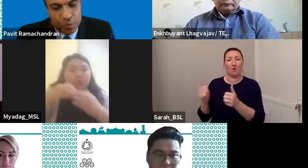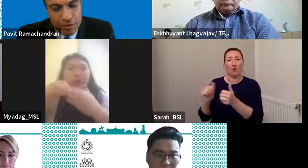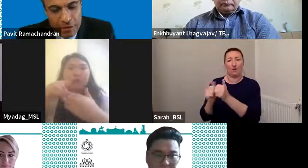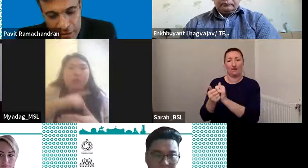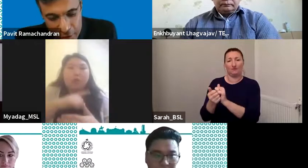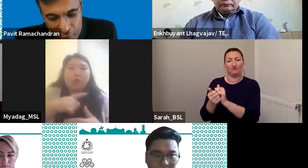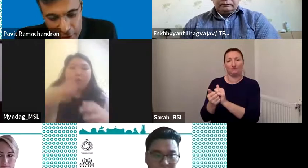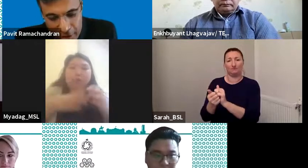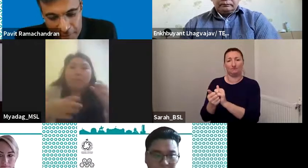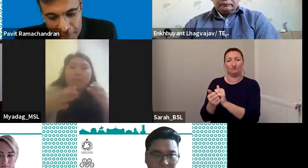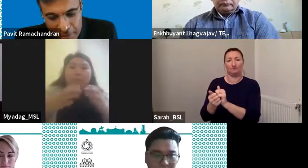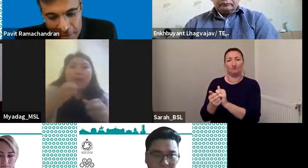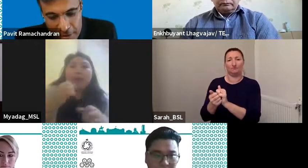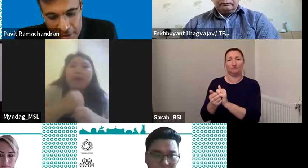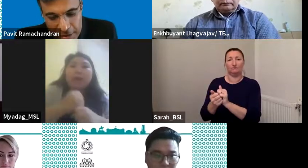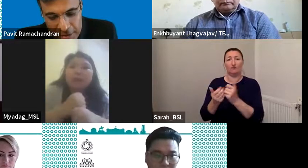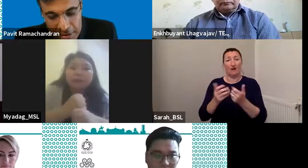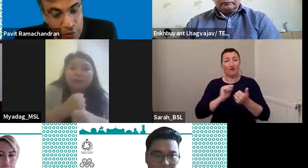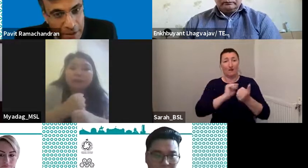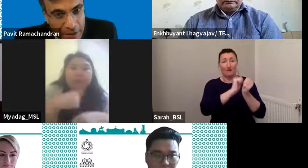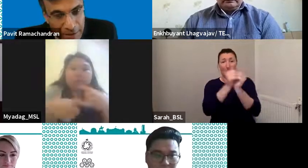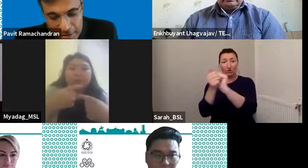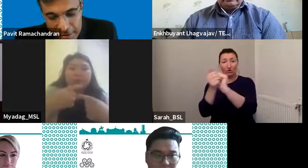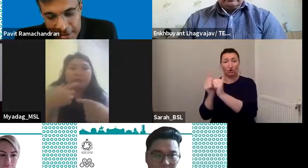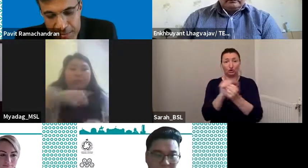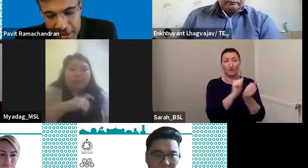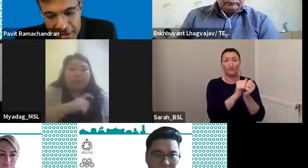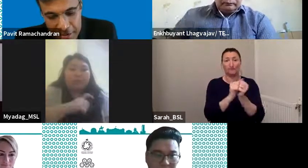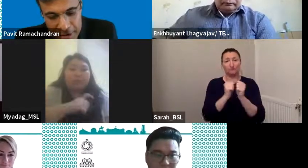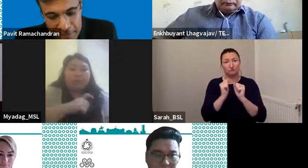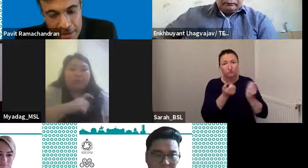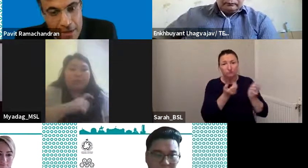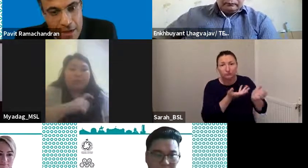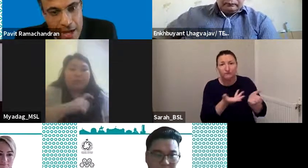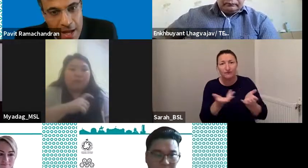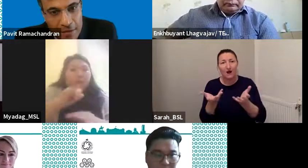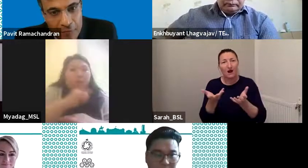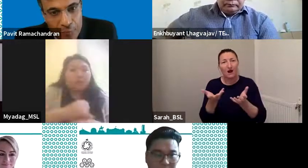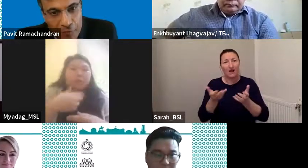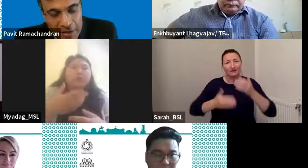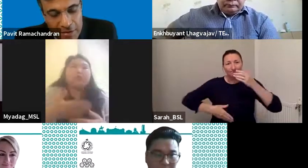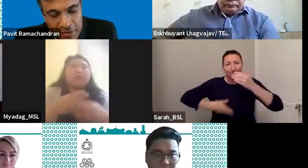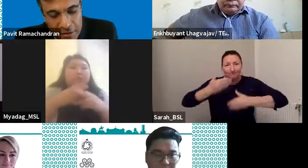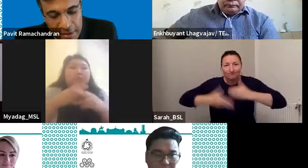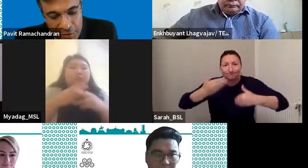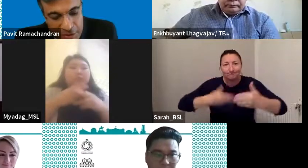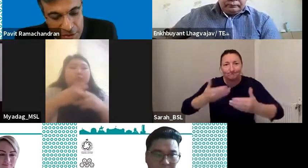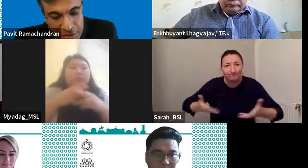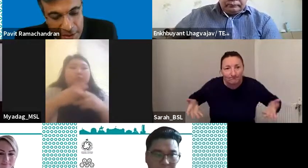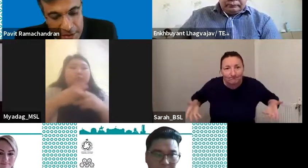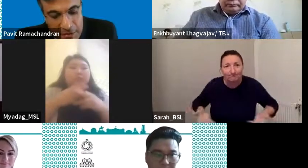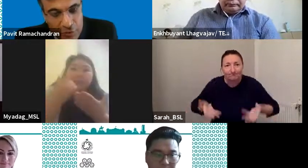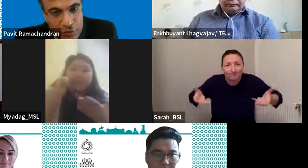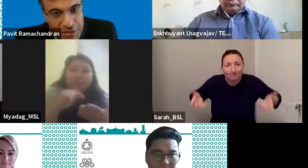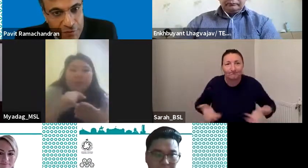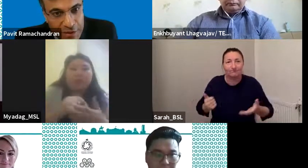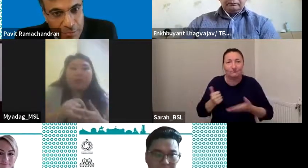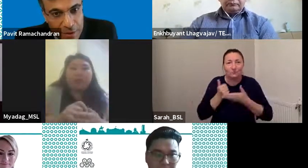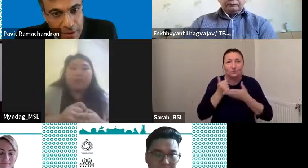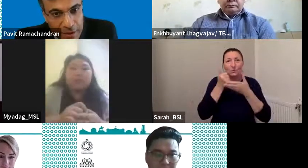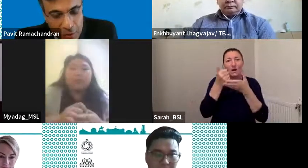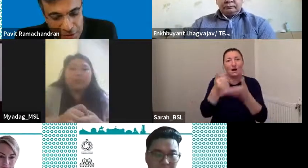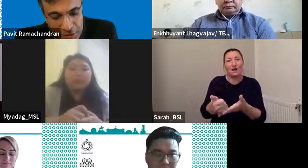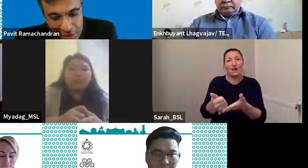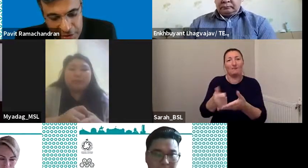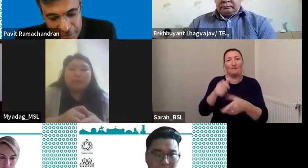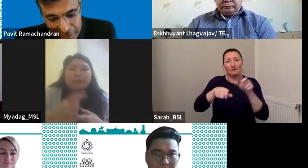we are supporting here in Mongolia is unique, is pioneering, and provides a real demonstration case for the rest of